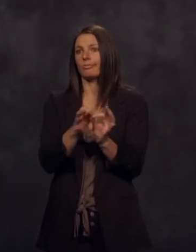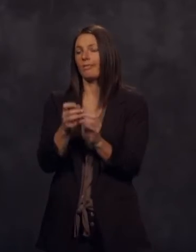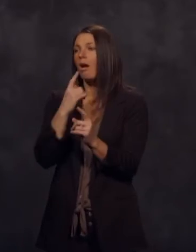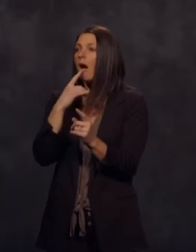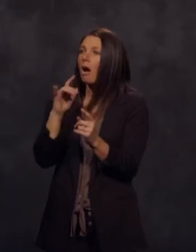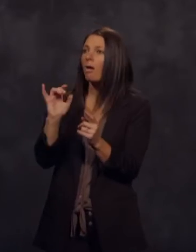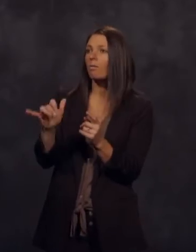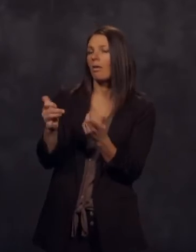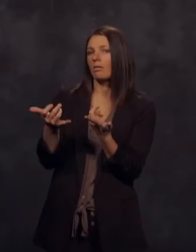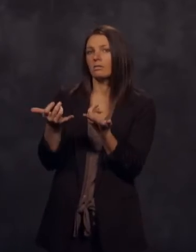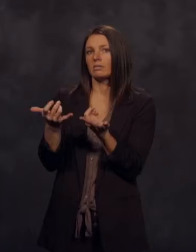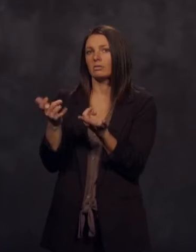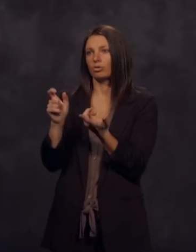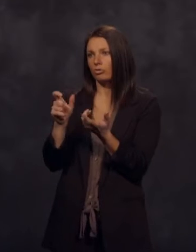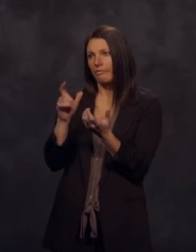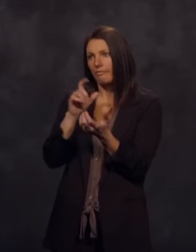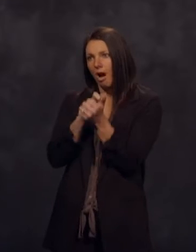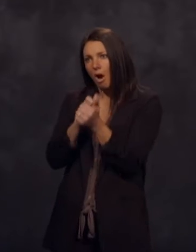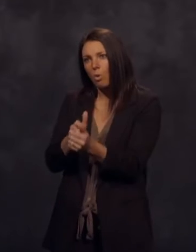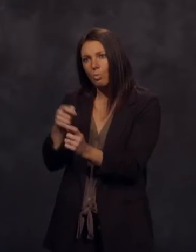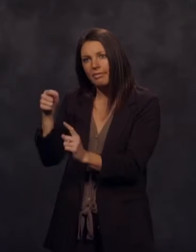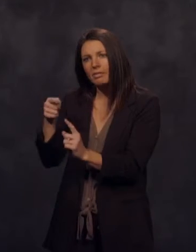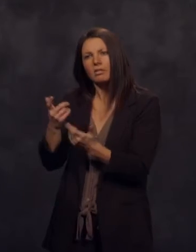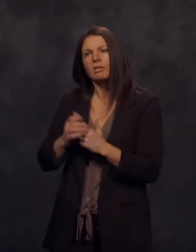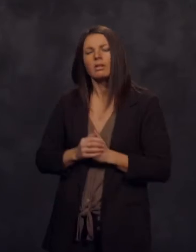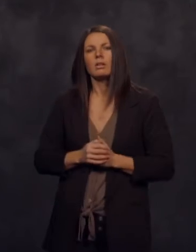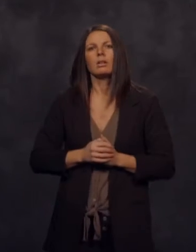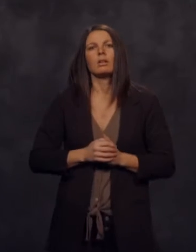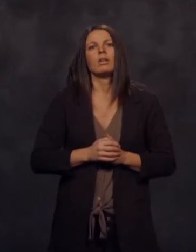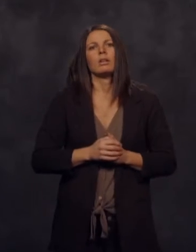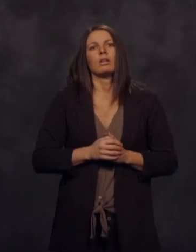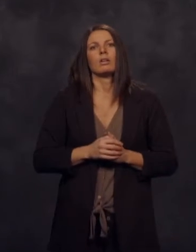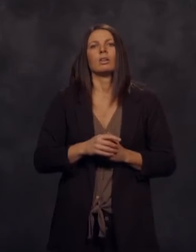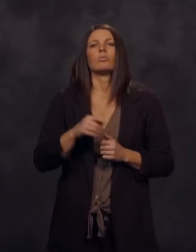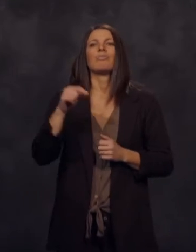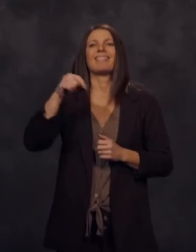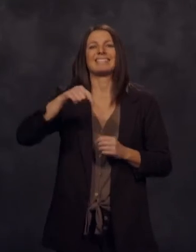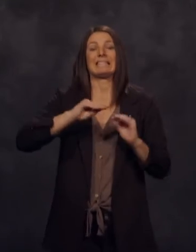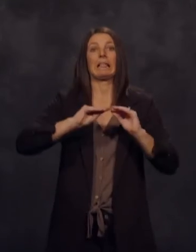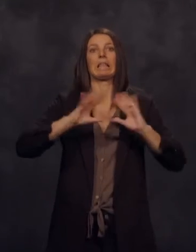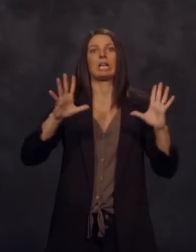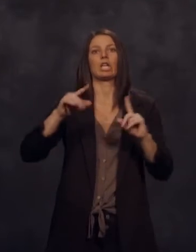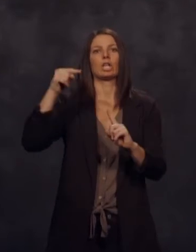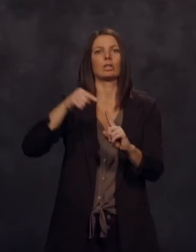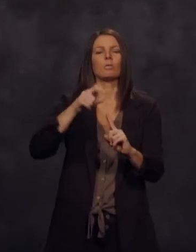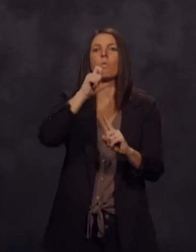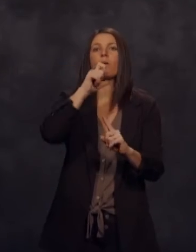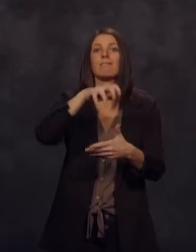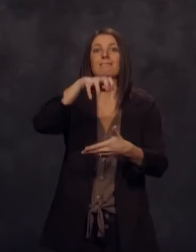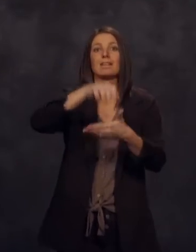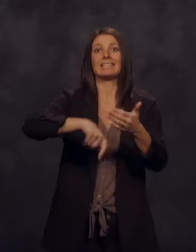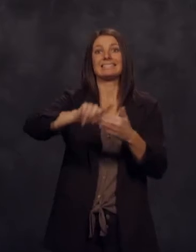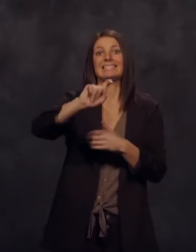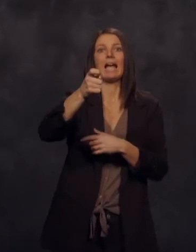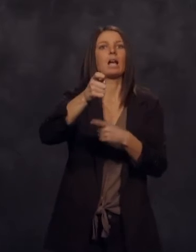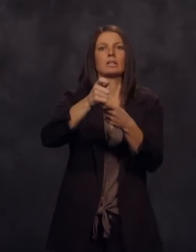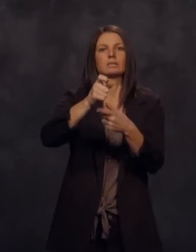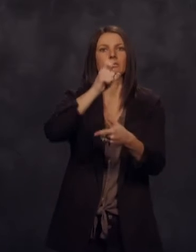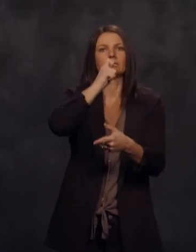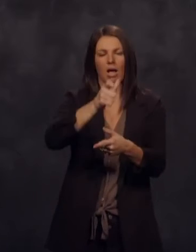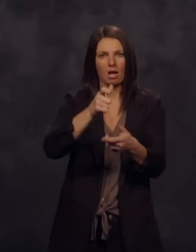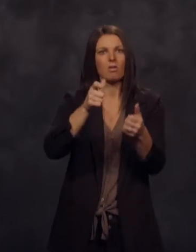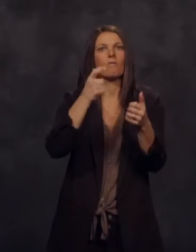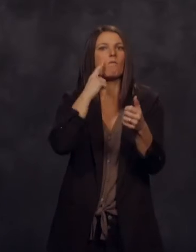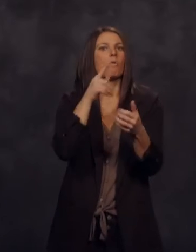okay, this is the way we ought to do it. This just really makes it clear that we're not taxing loan forgiveness on these public